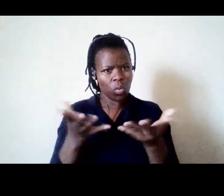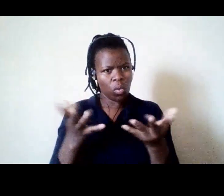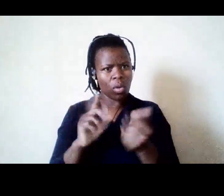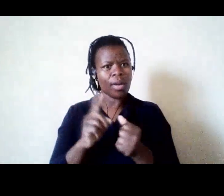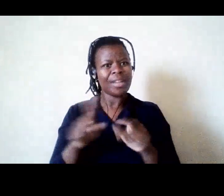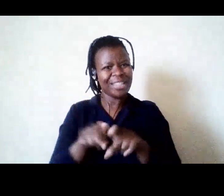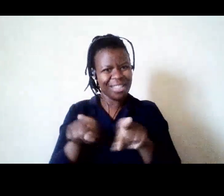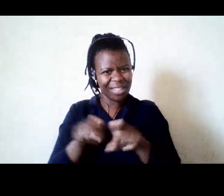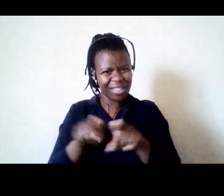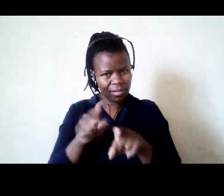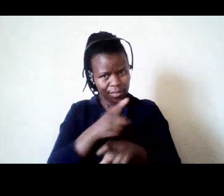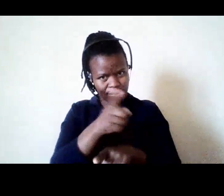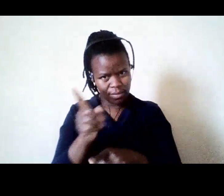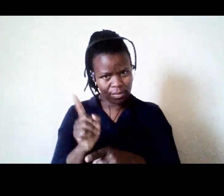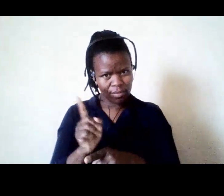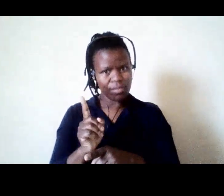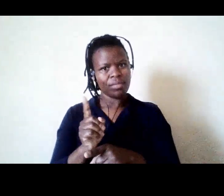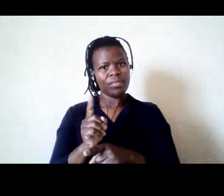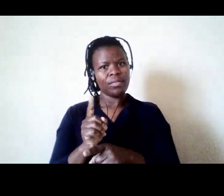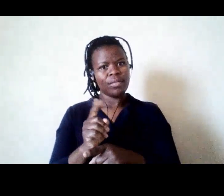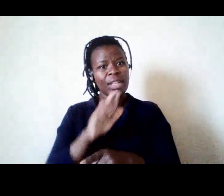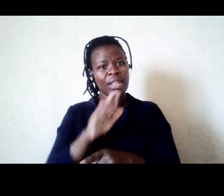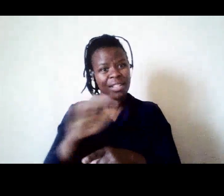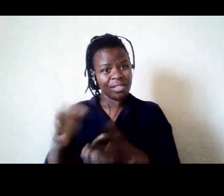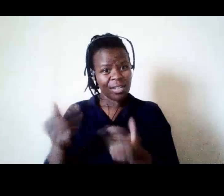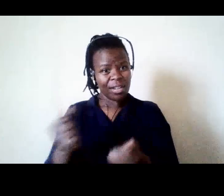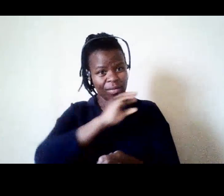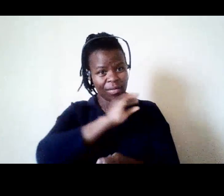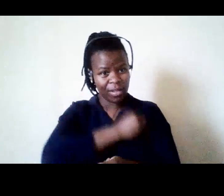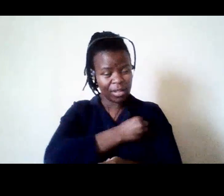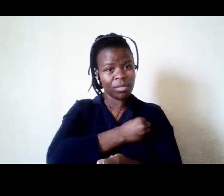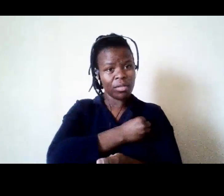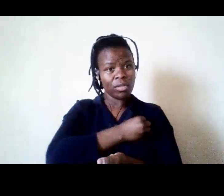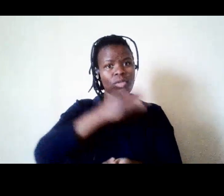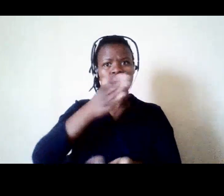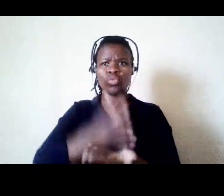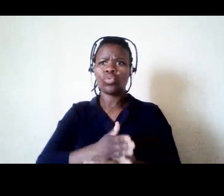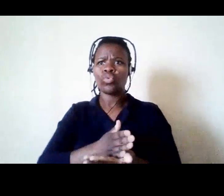children with disabilities, are they well